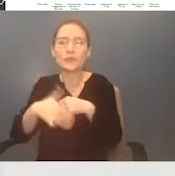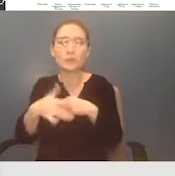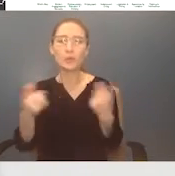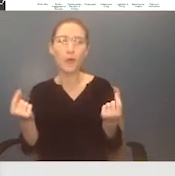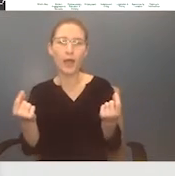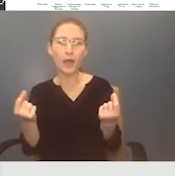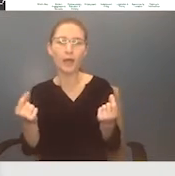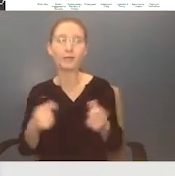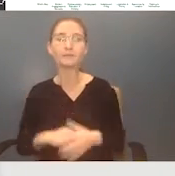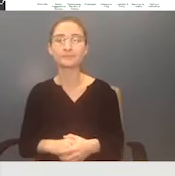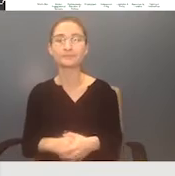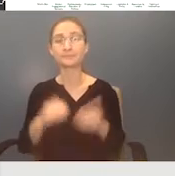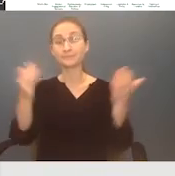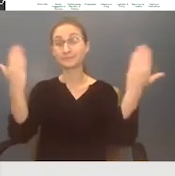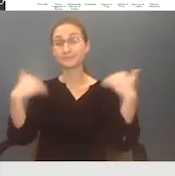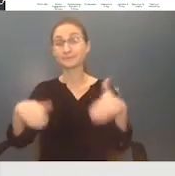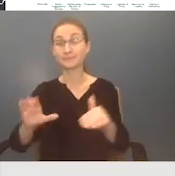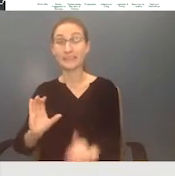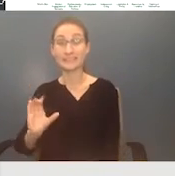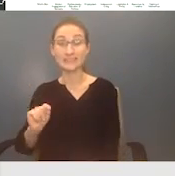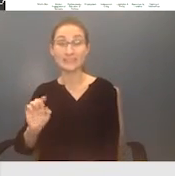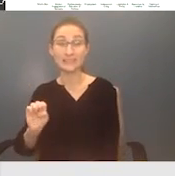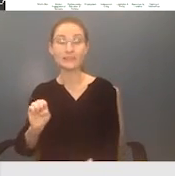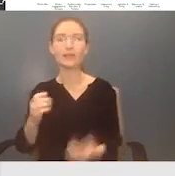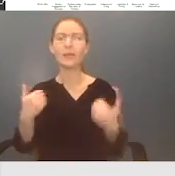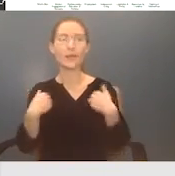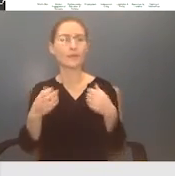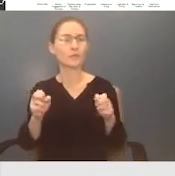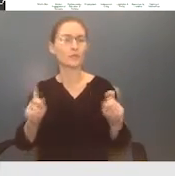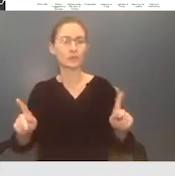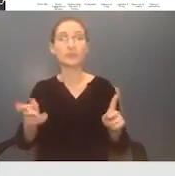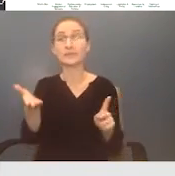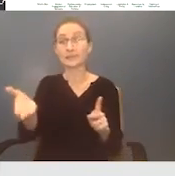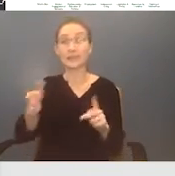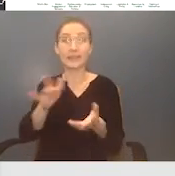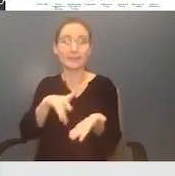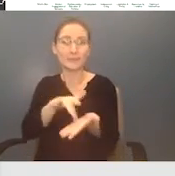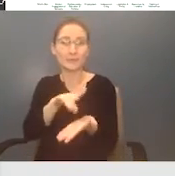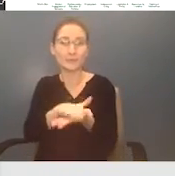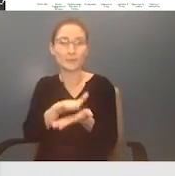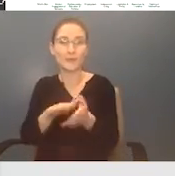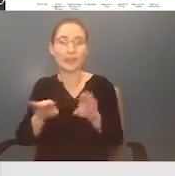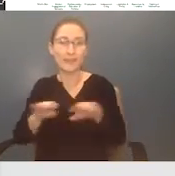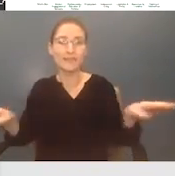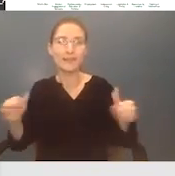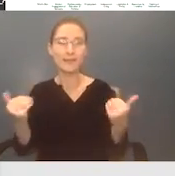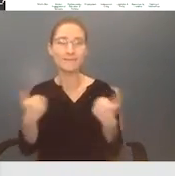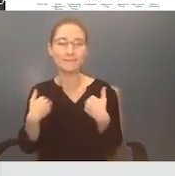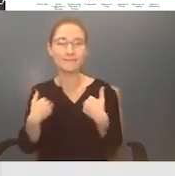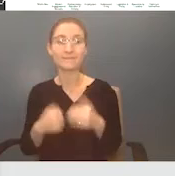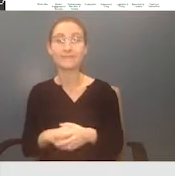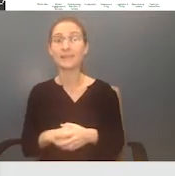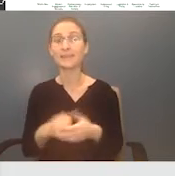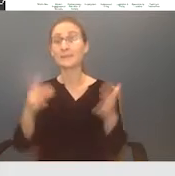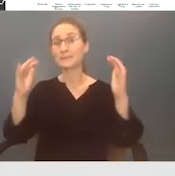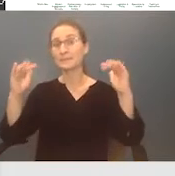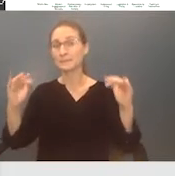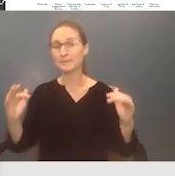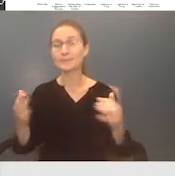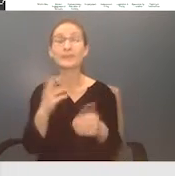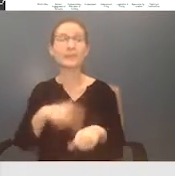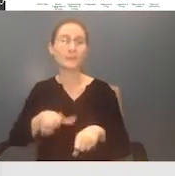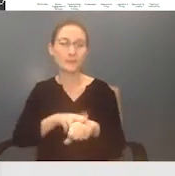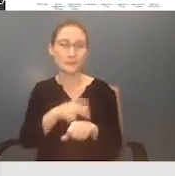talking about CTE and how there's opportunities even at the middle school level. And then of course, transitioning from middle to high